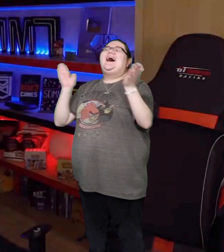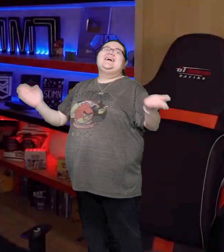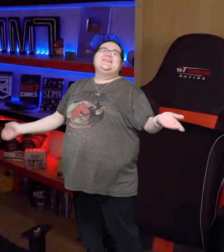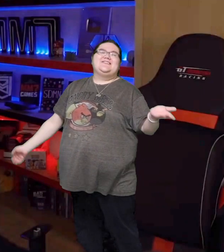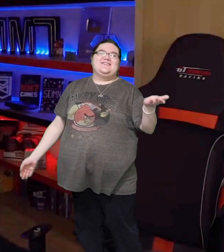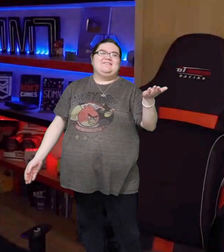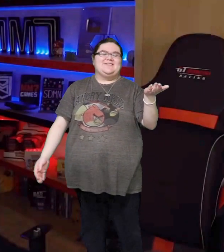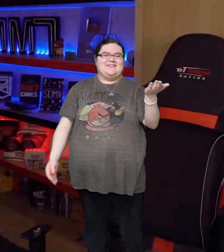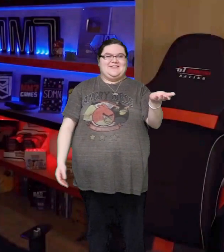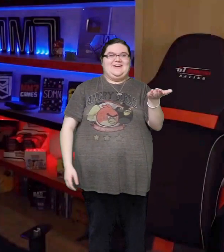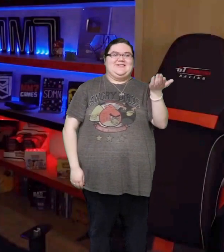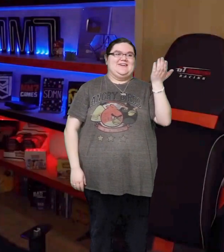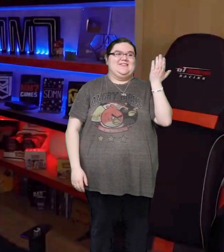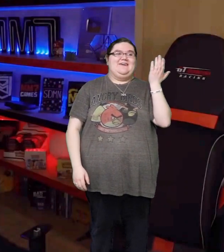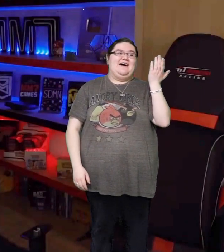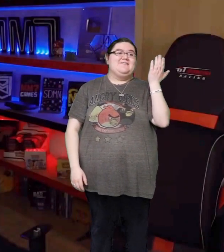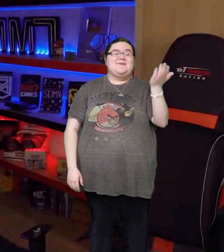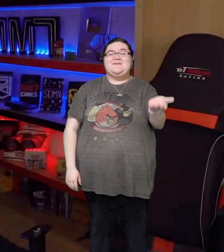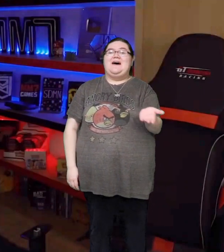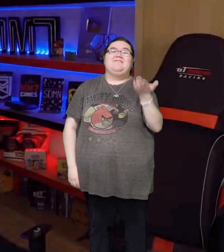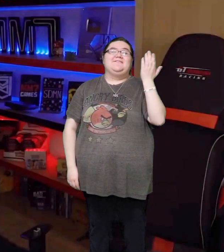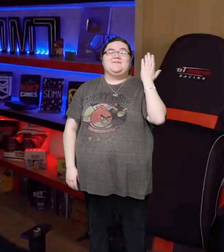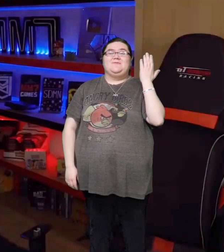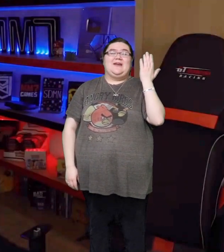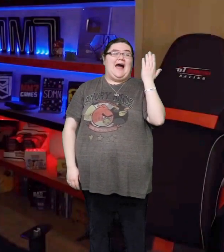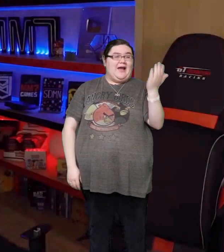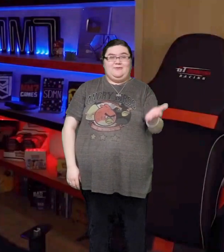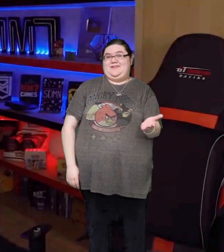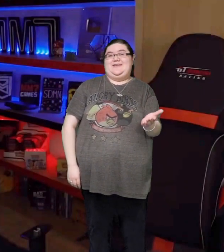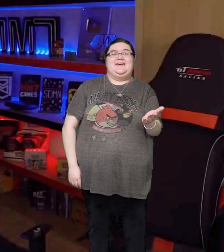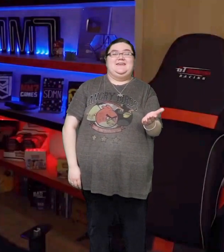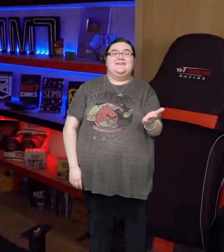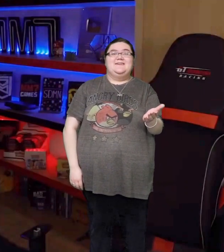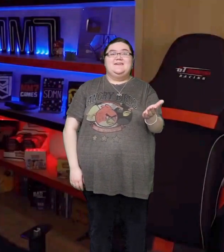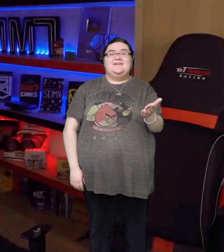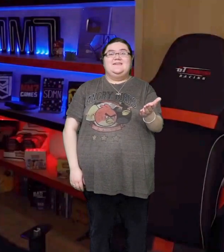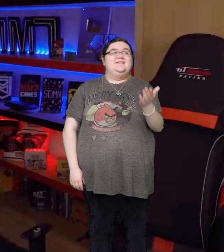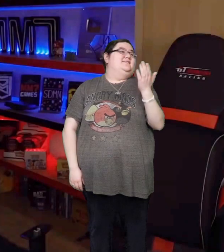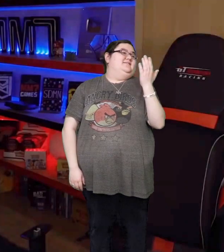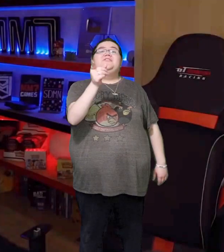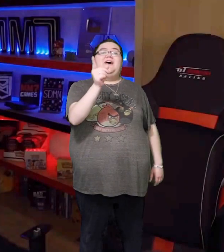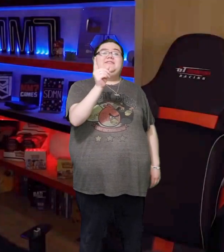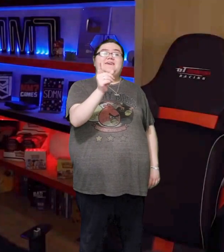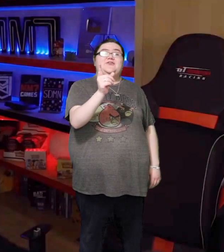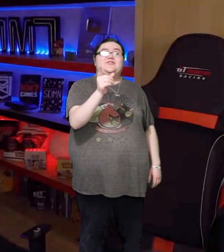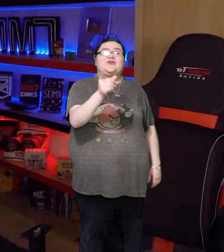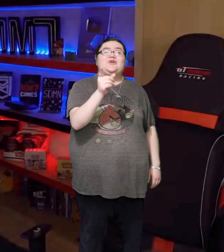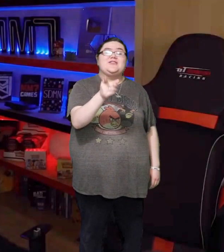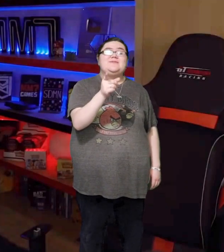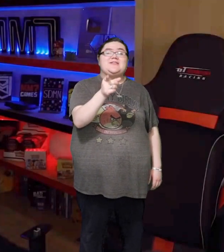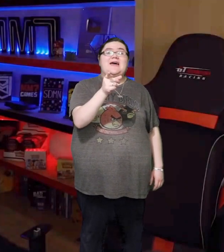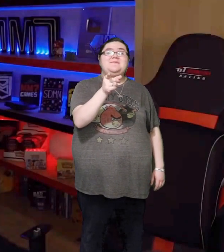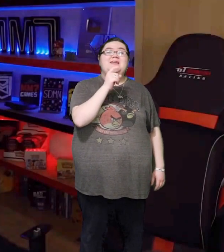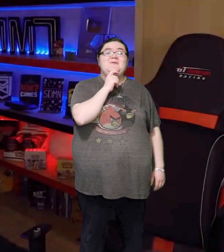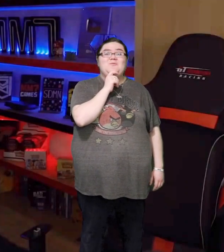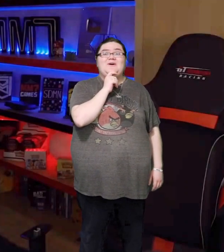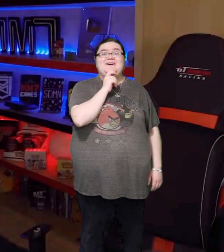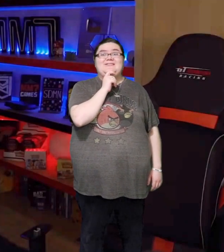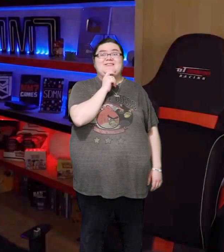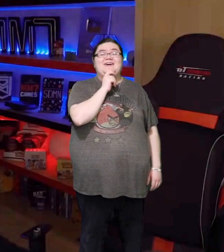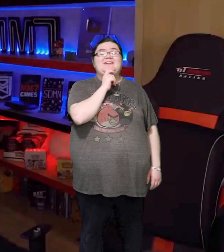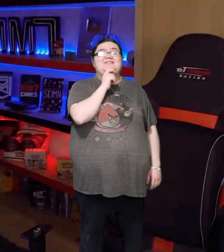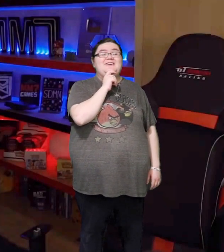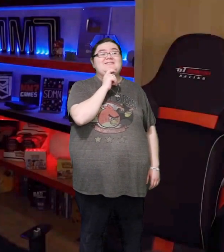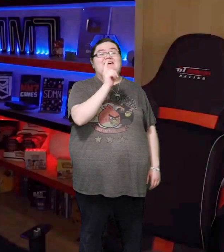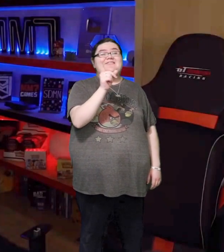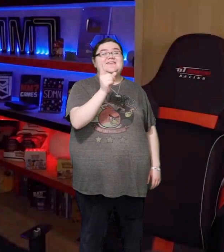was, I guess because that one's nostalgic, because I remember that one from when I was a kid. The Christmas M&M